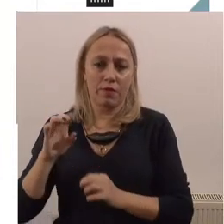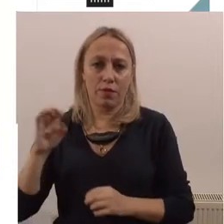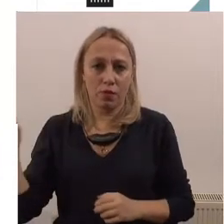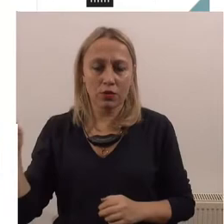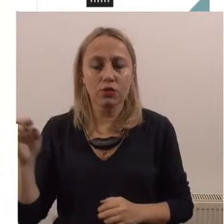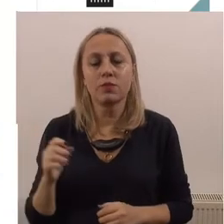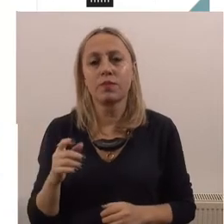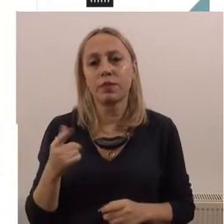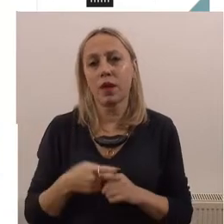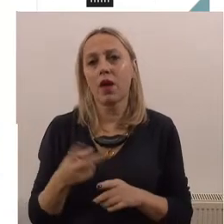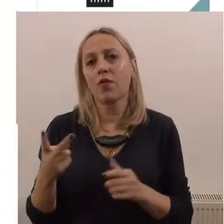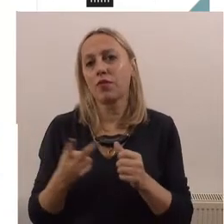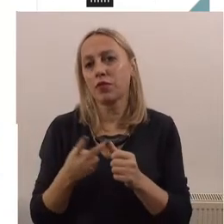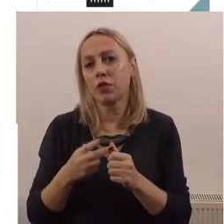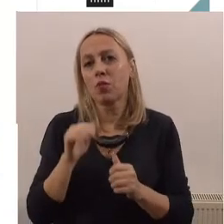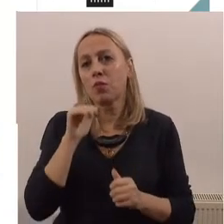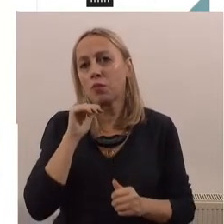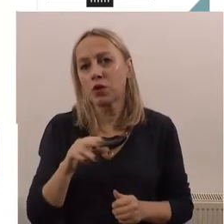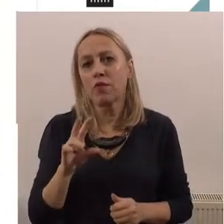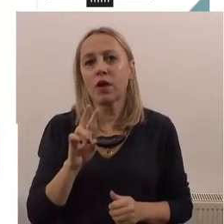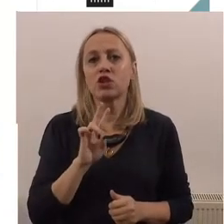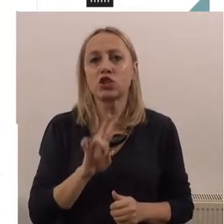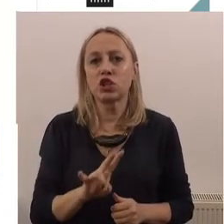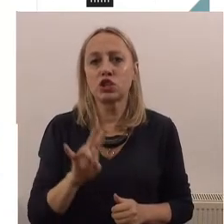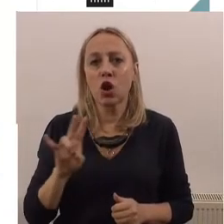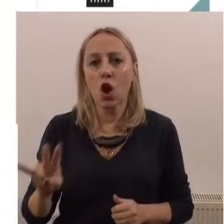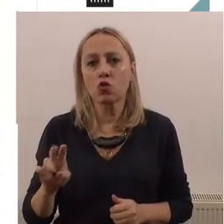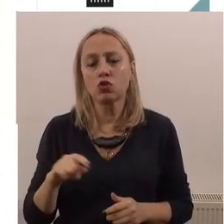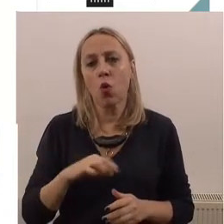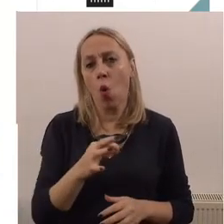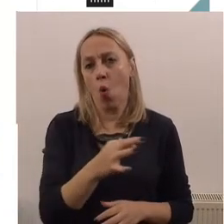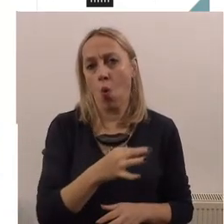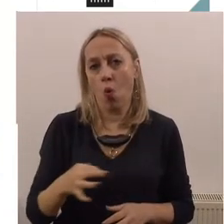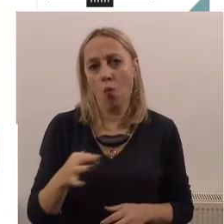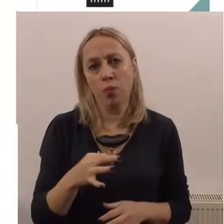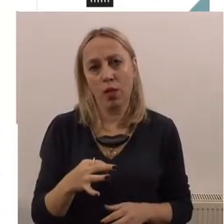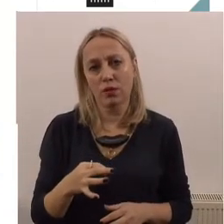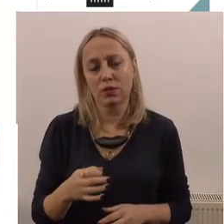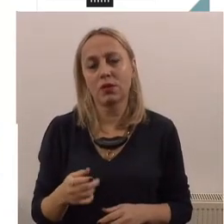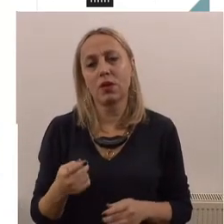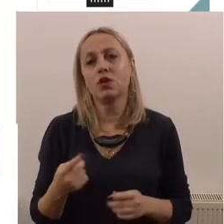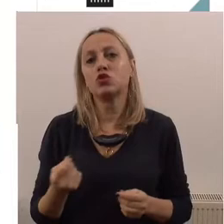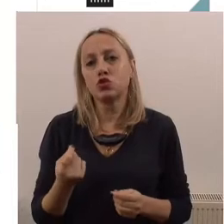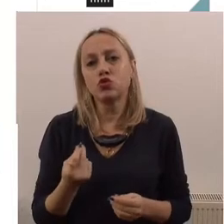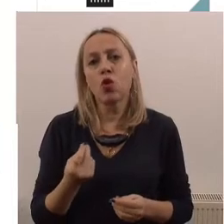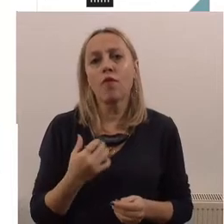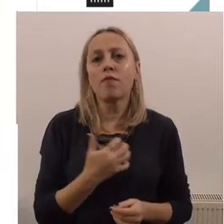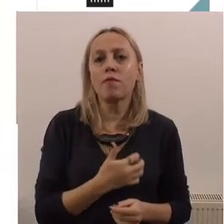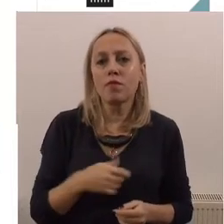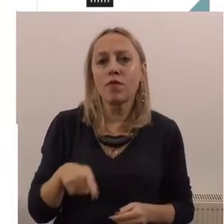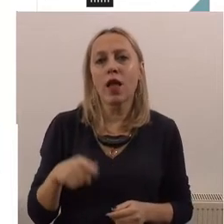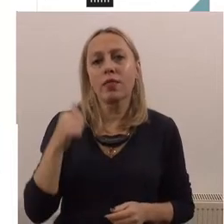description expert. This is the second expert in the Nizhny Novgorod region, and we're very happy about that.